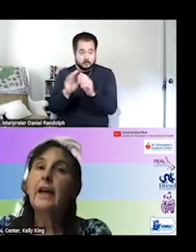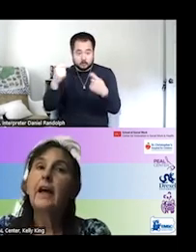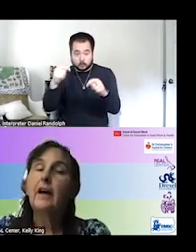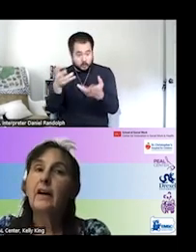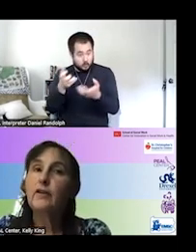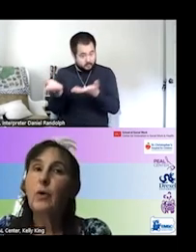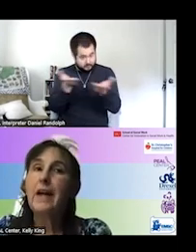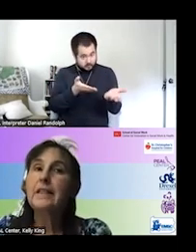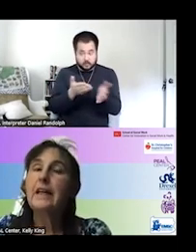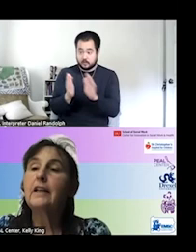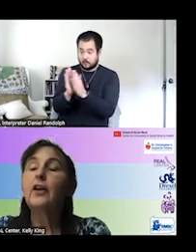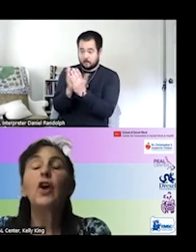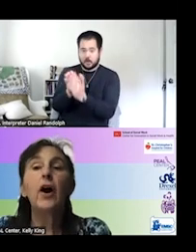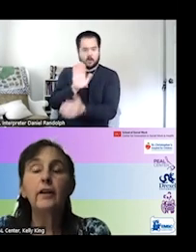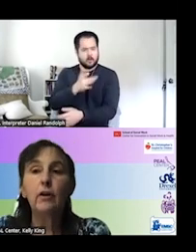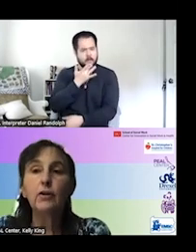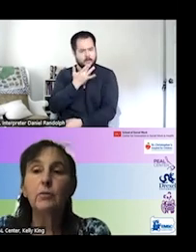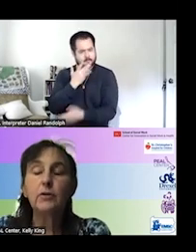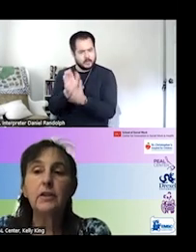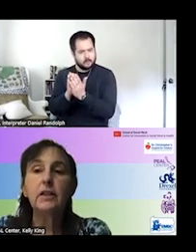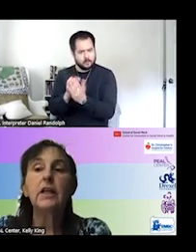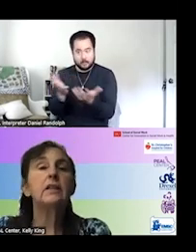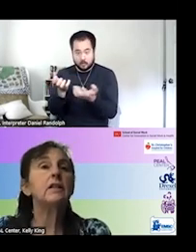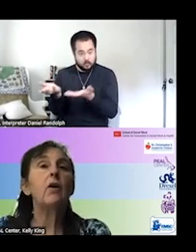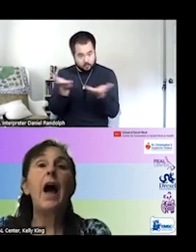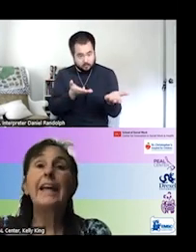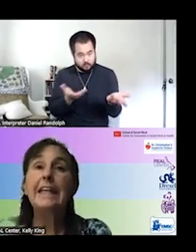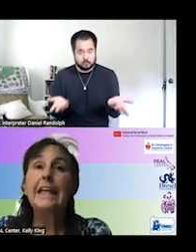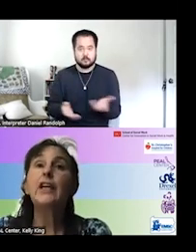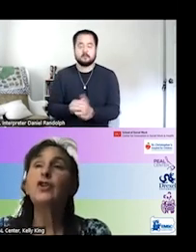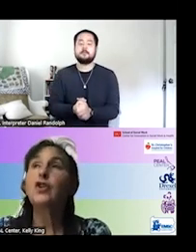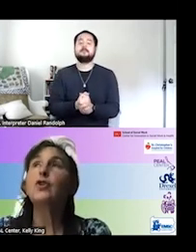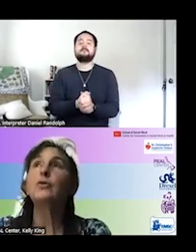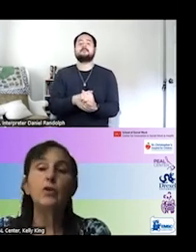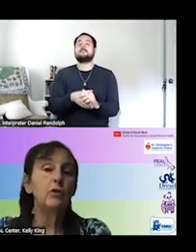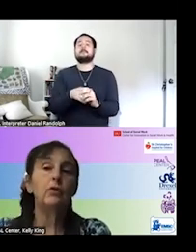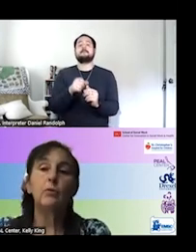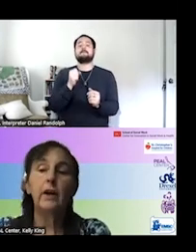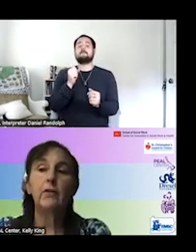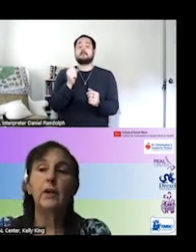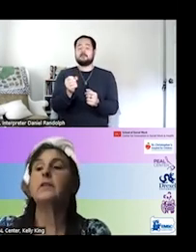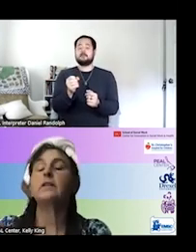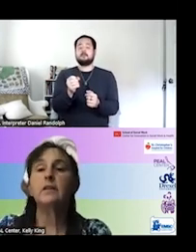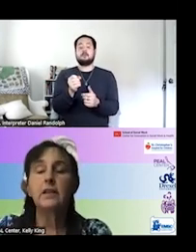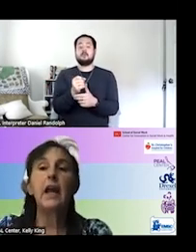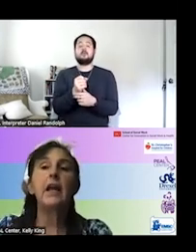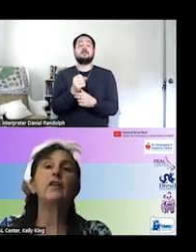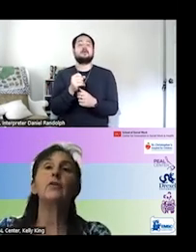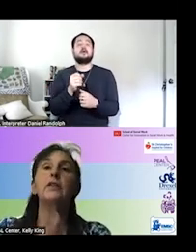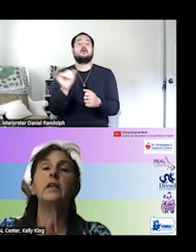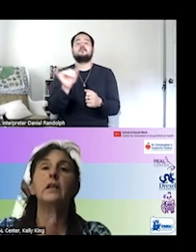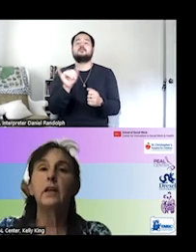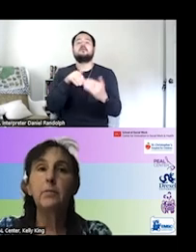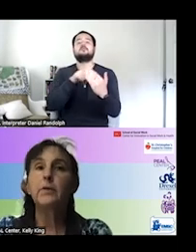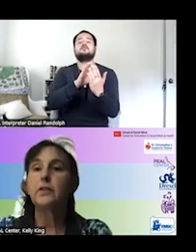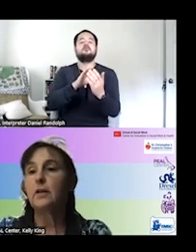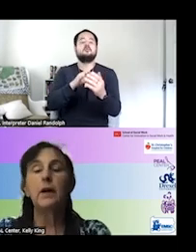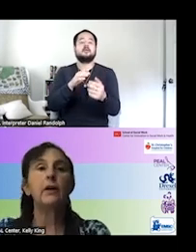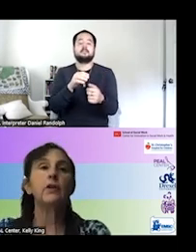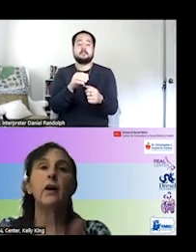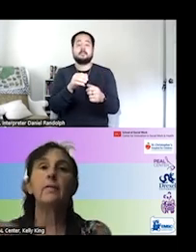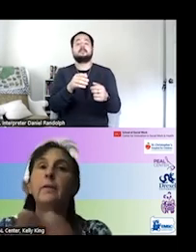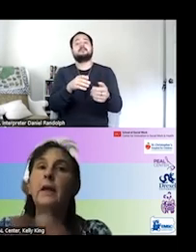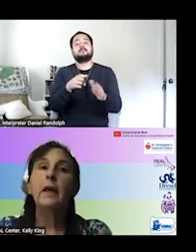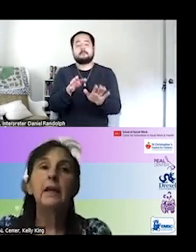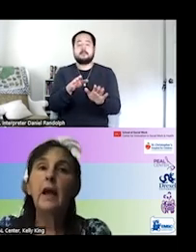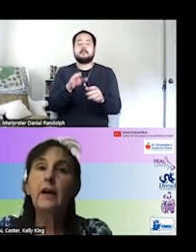And then addressing the non-negotiables as needs. So I need you to, whatever it is, stay in your seat, keep your